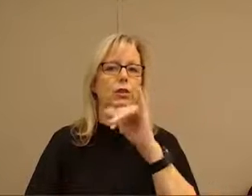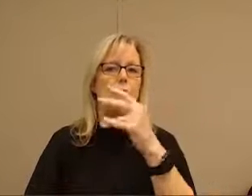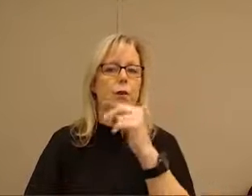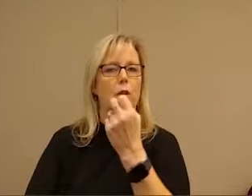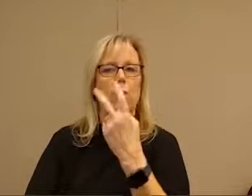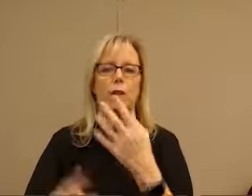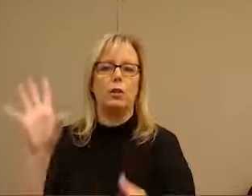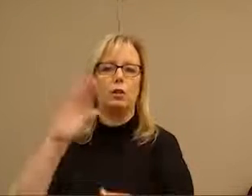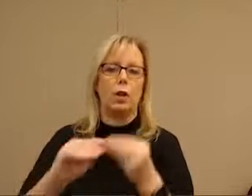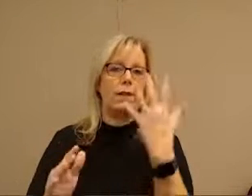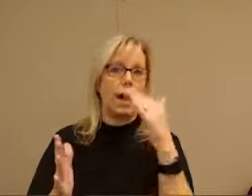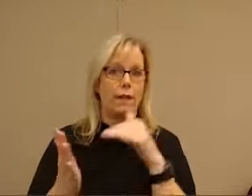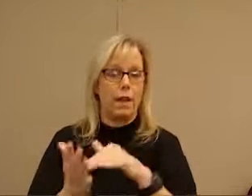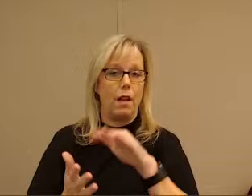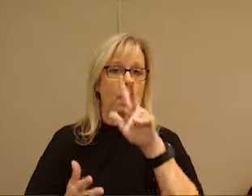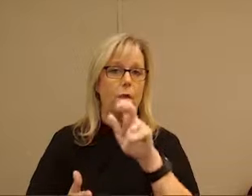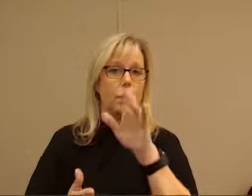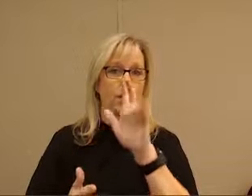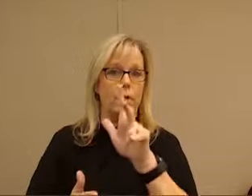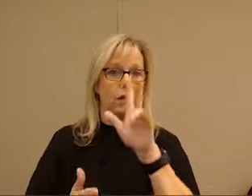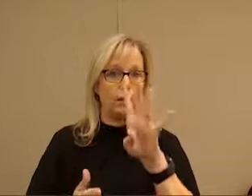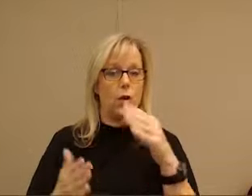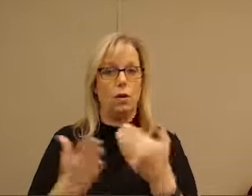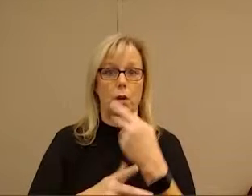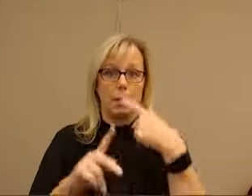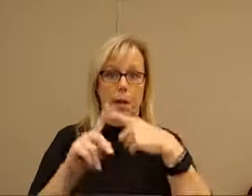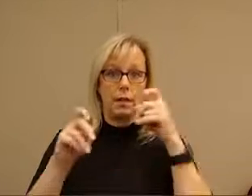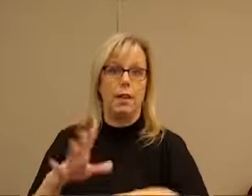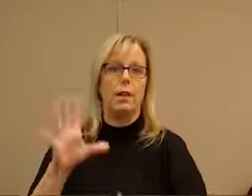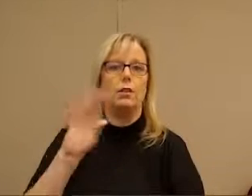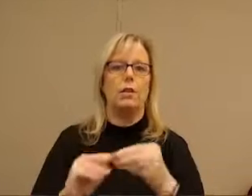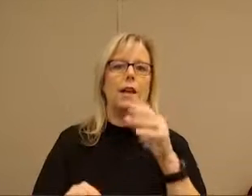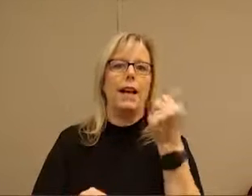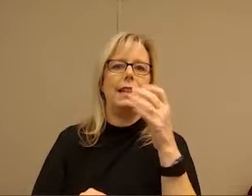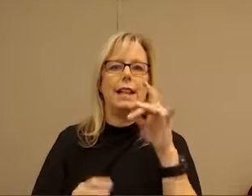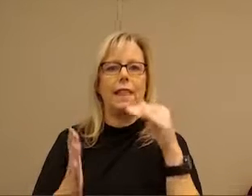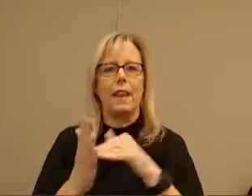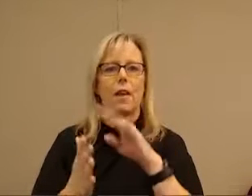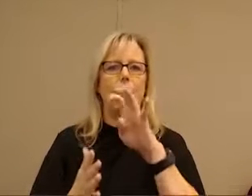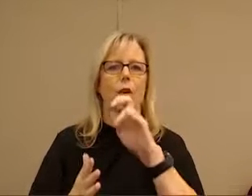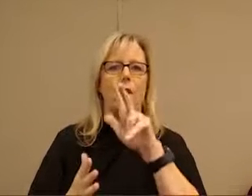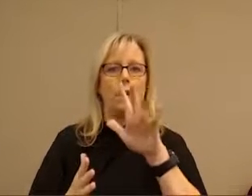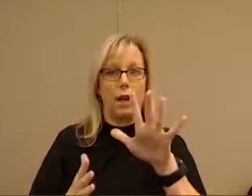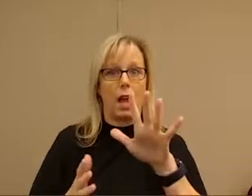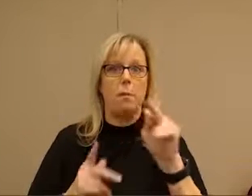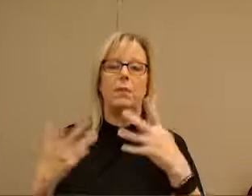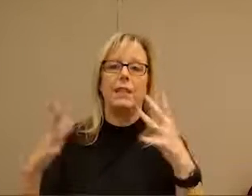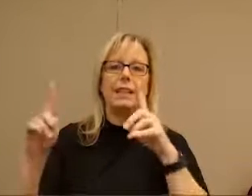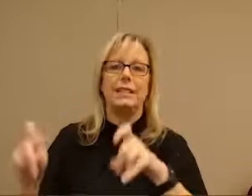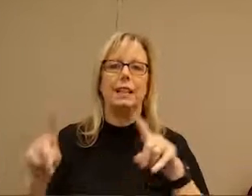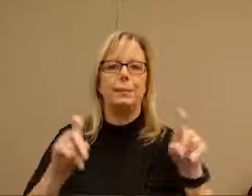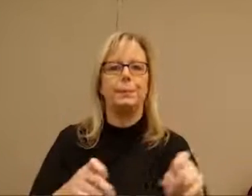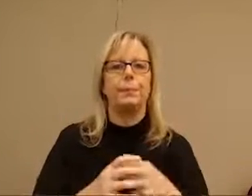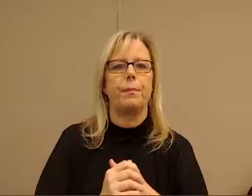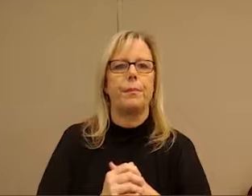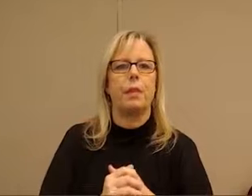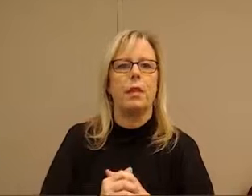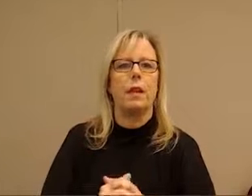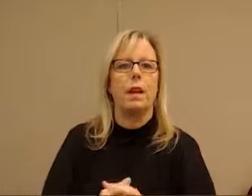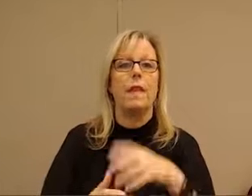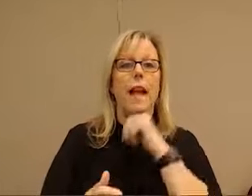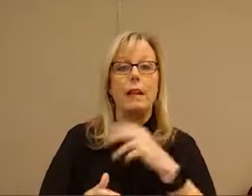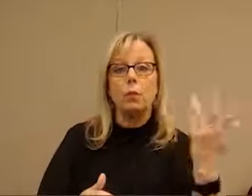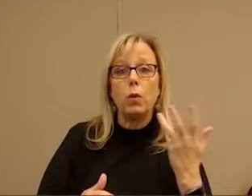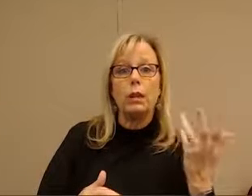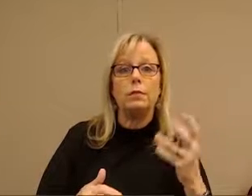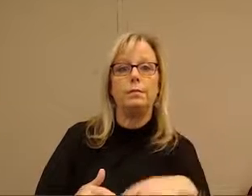we have a total of 5,334 new positive tests out of a total of 18,435 for the reporting period. The age range